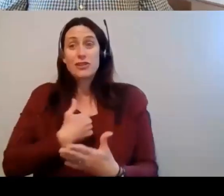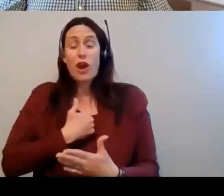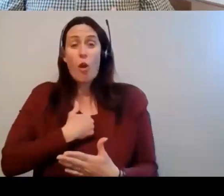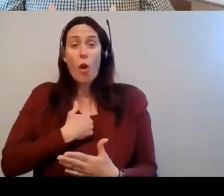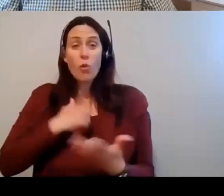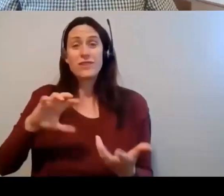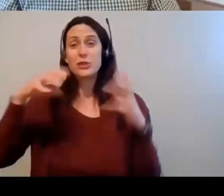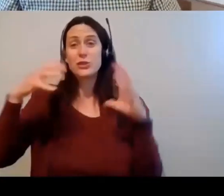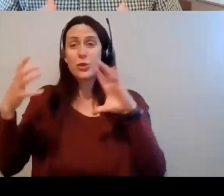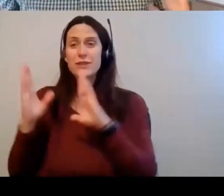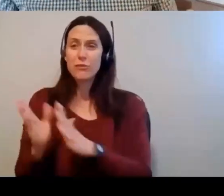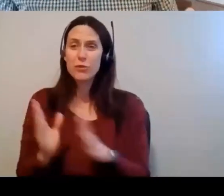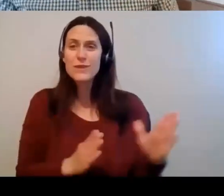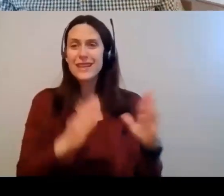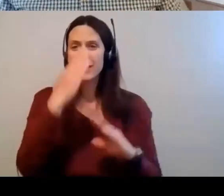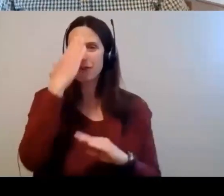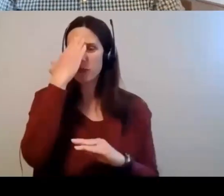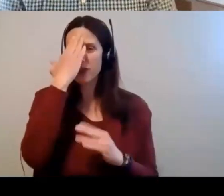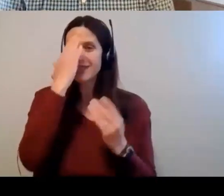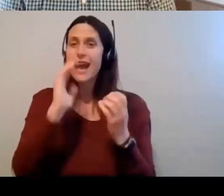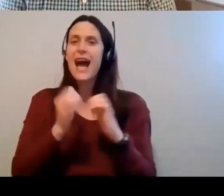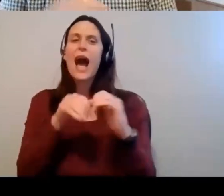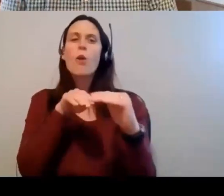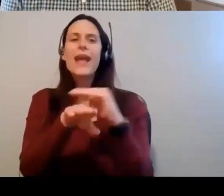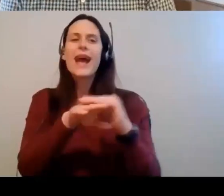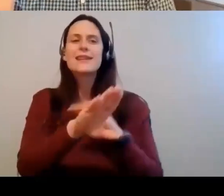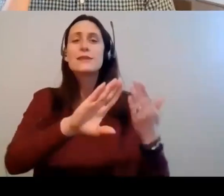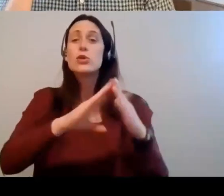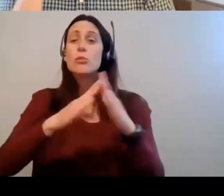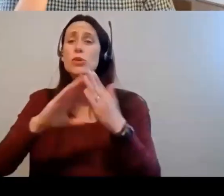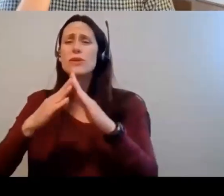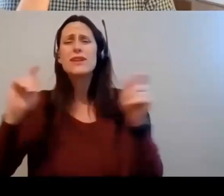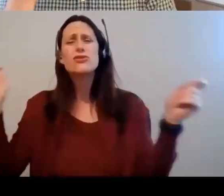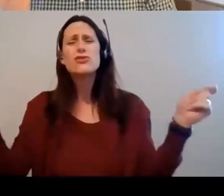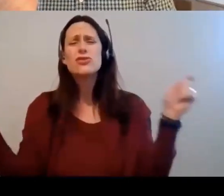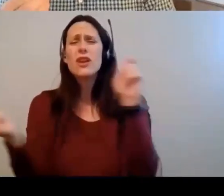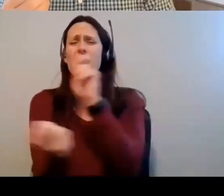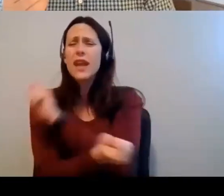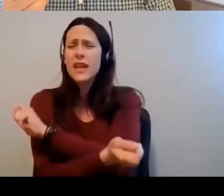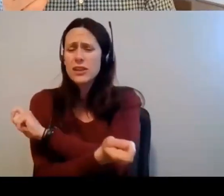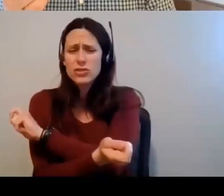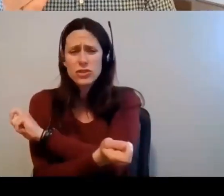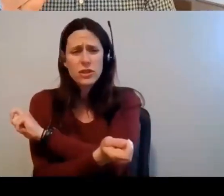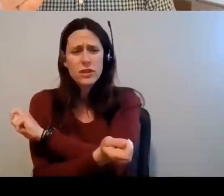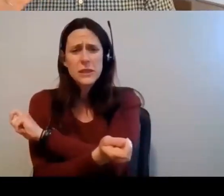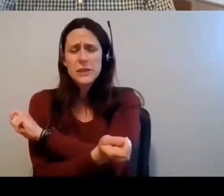familiarity. The ways that we access our community have changed completely. So that might be,